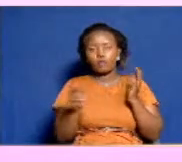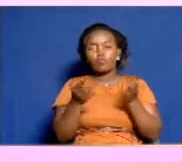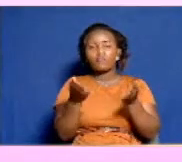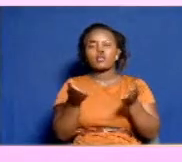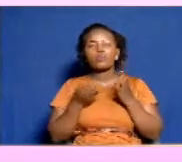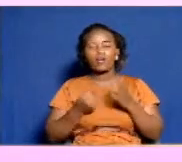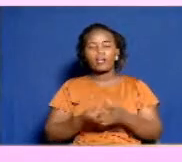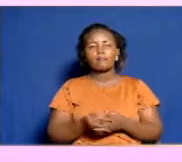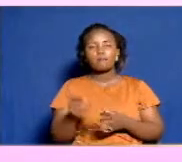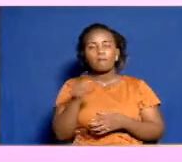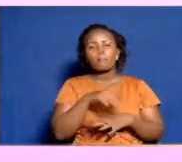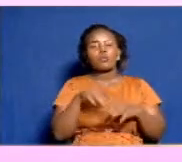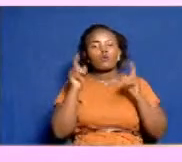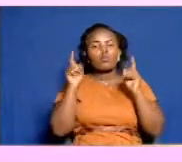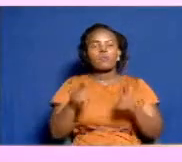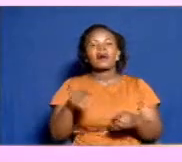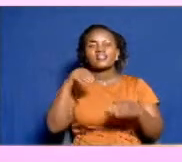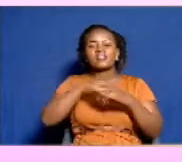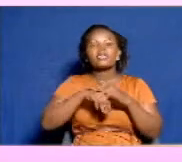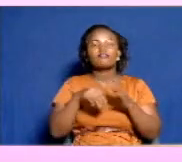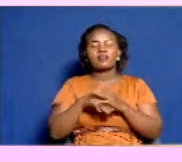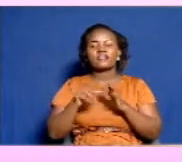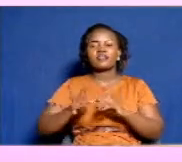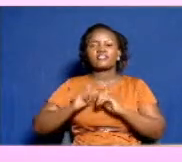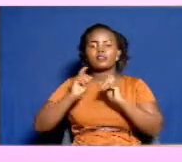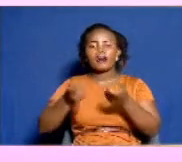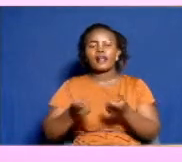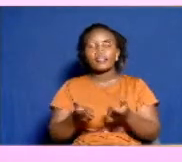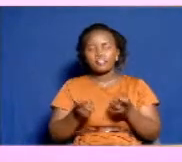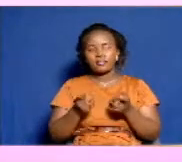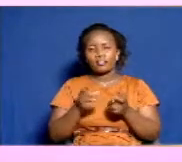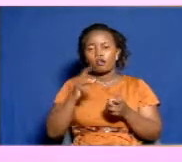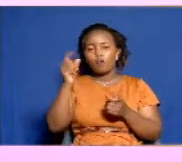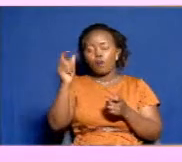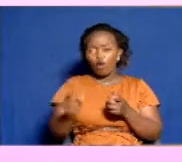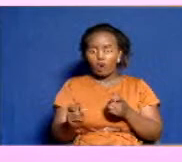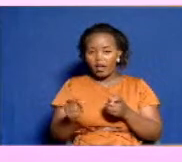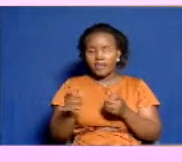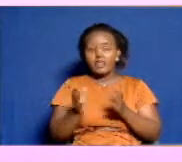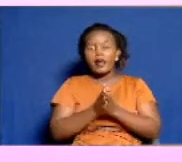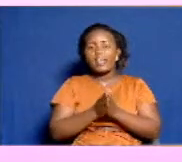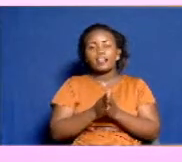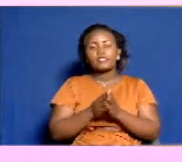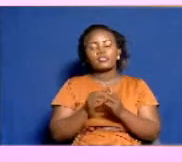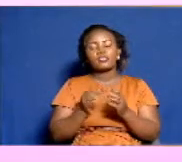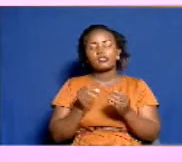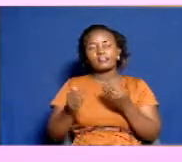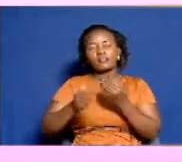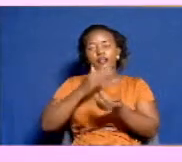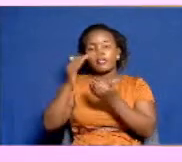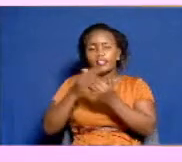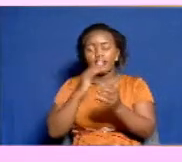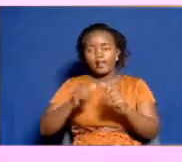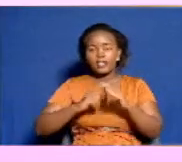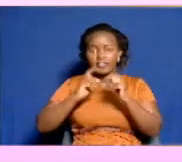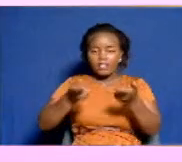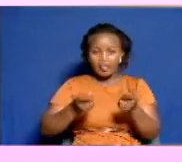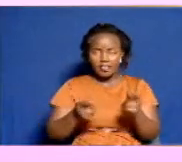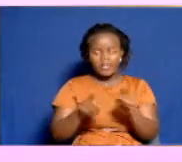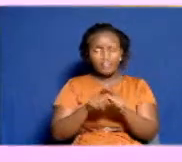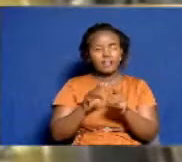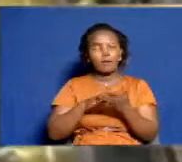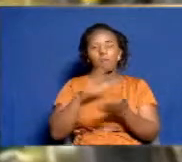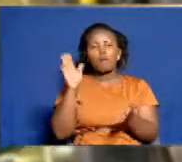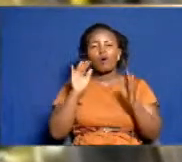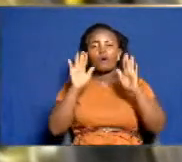to invest in talent locally and treat talent as the industry's most important